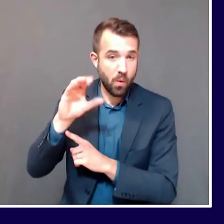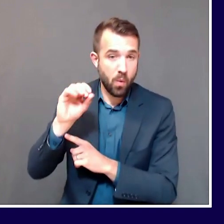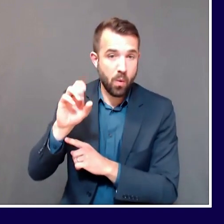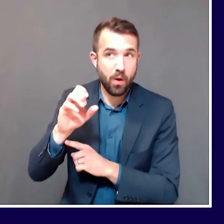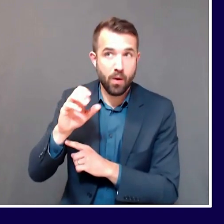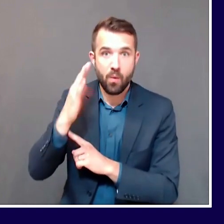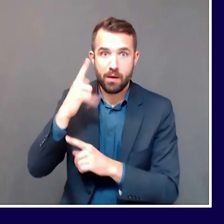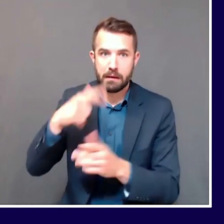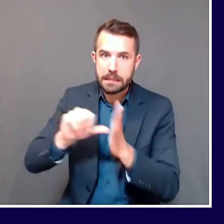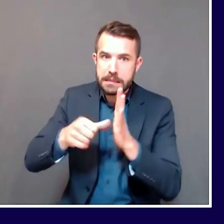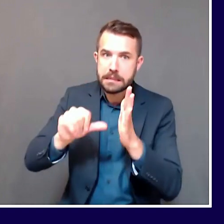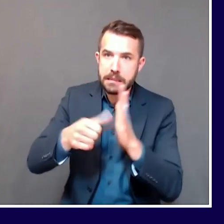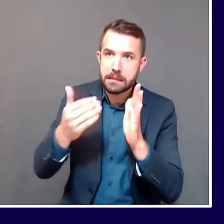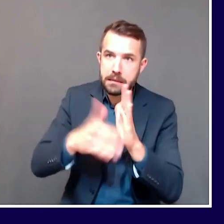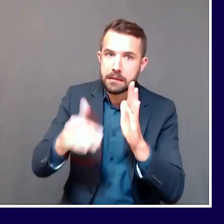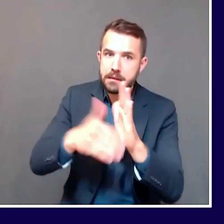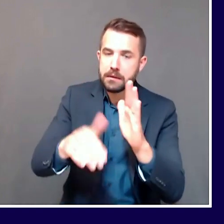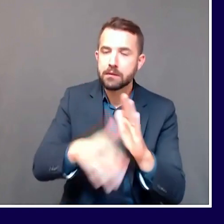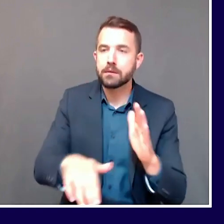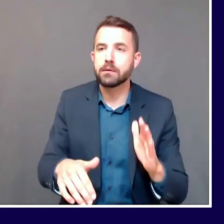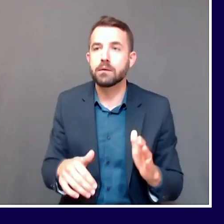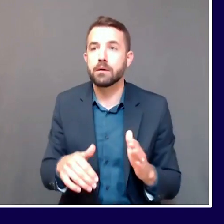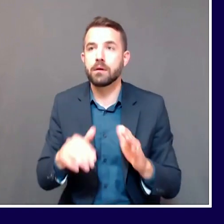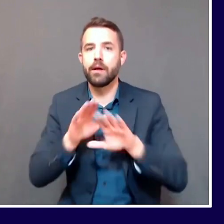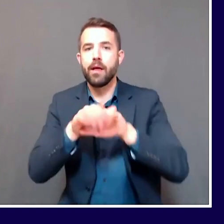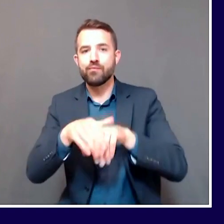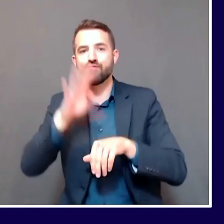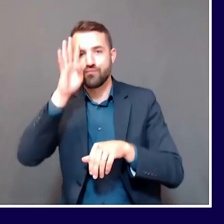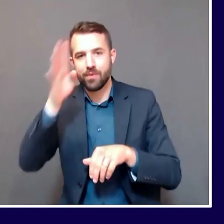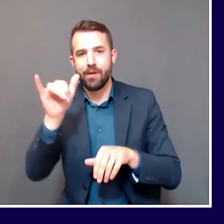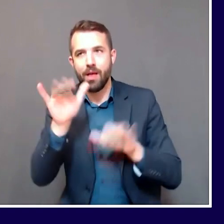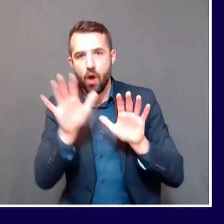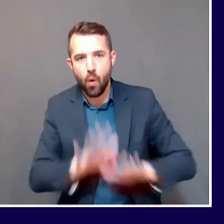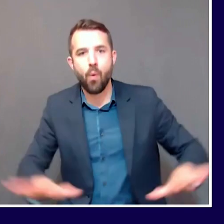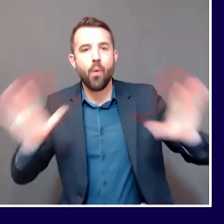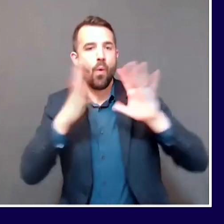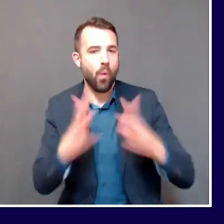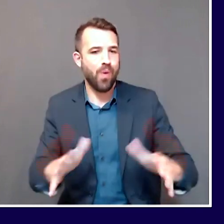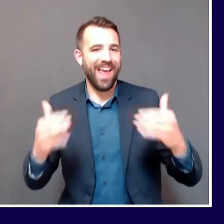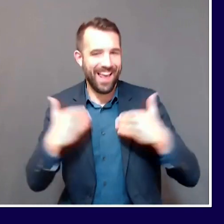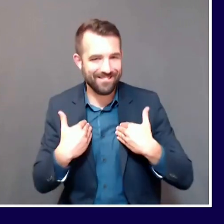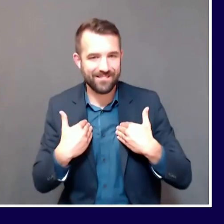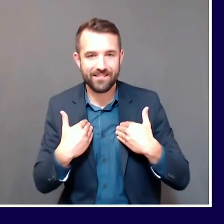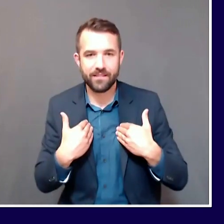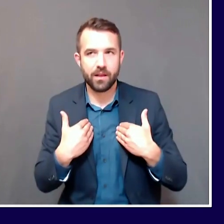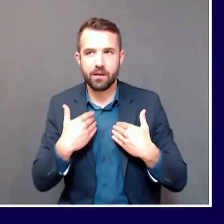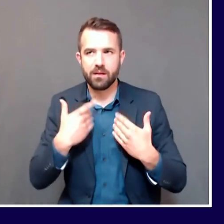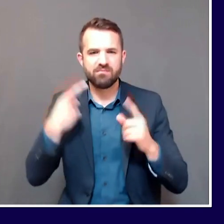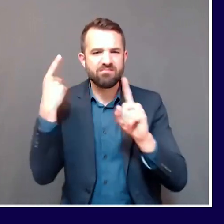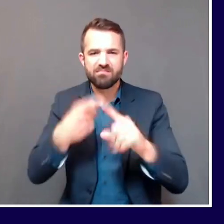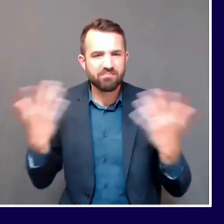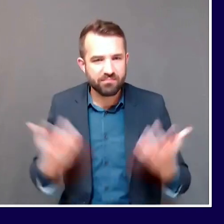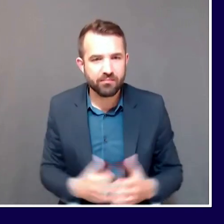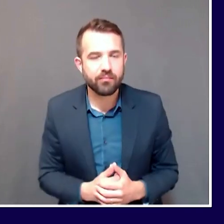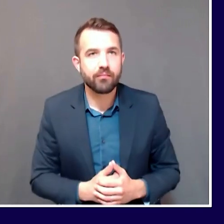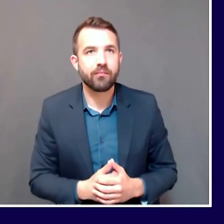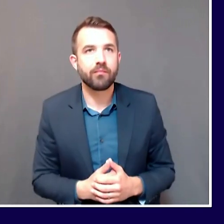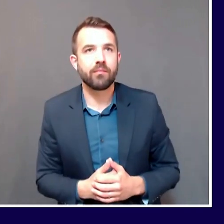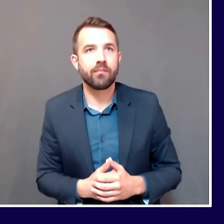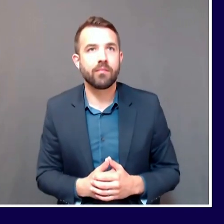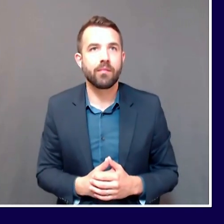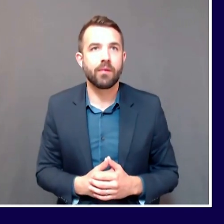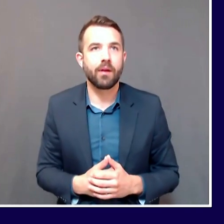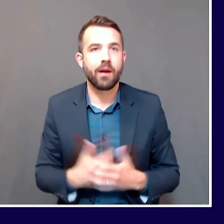county basis? Yeah, you put your finger right on it, Caitlin. When we are investigating outbreaks, what